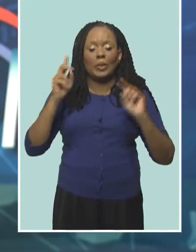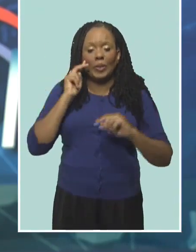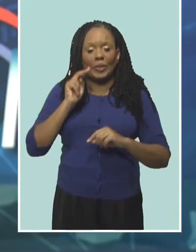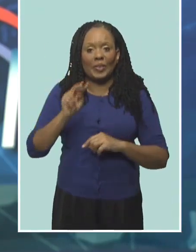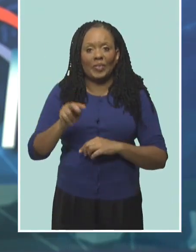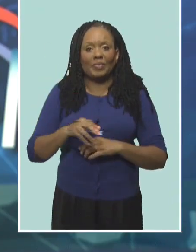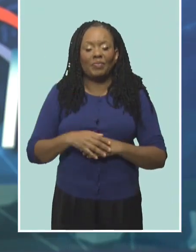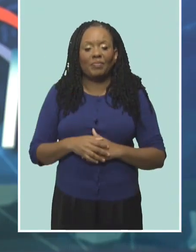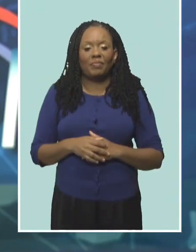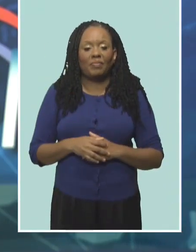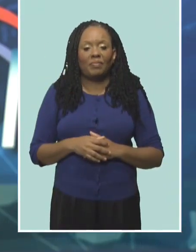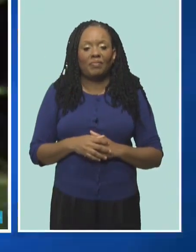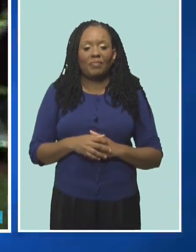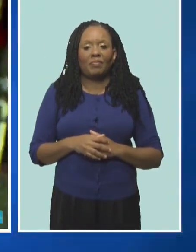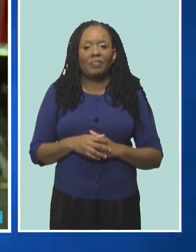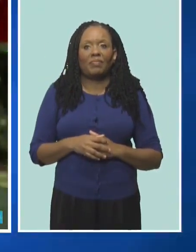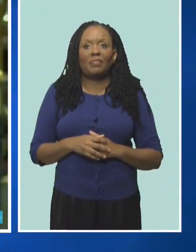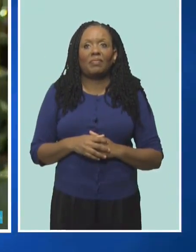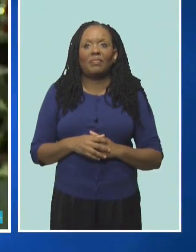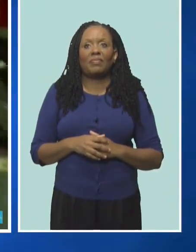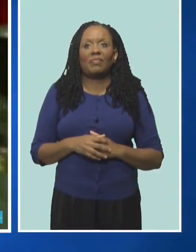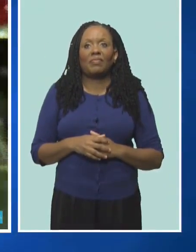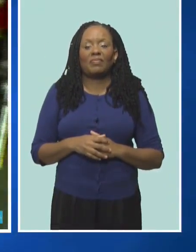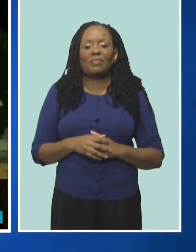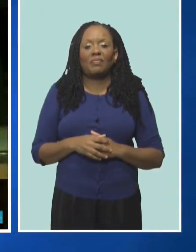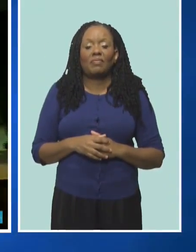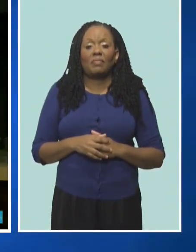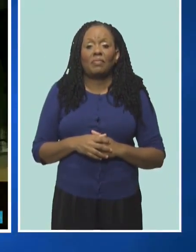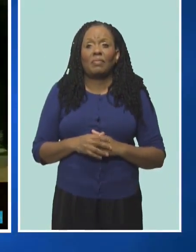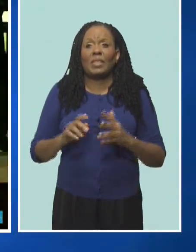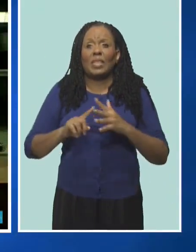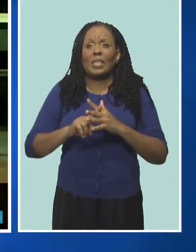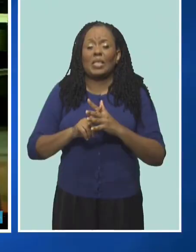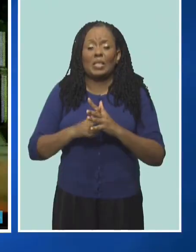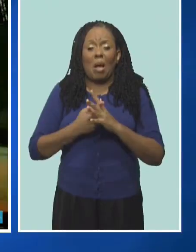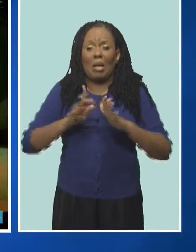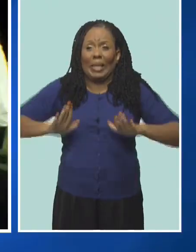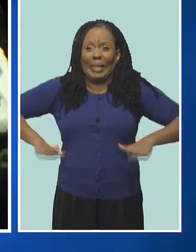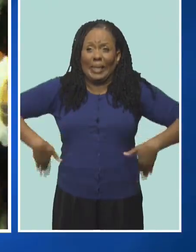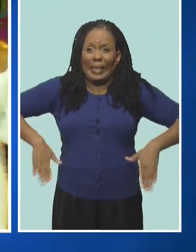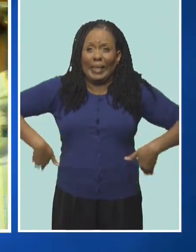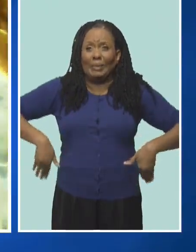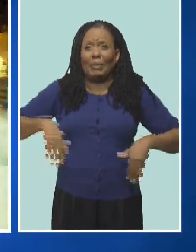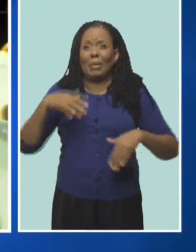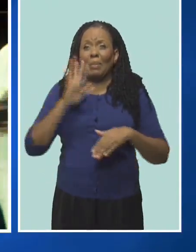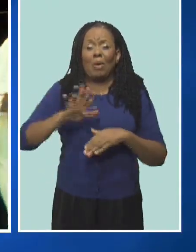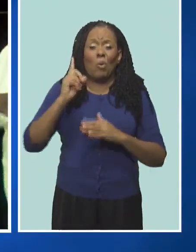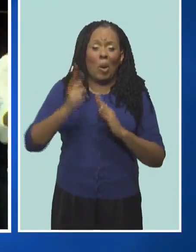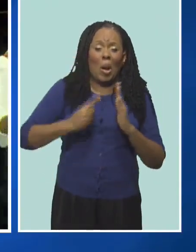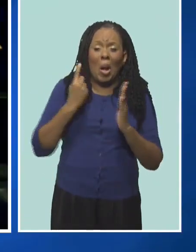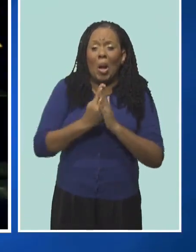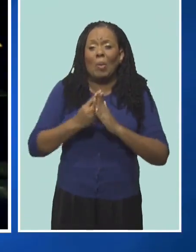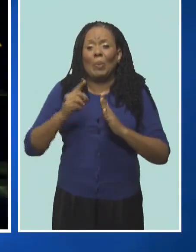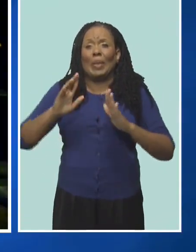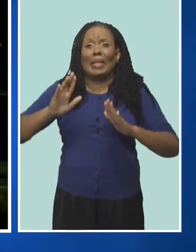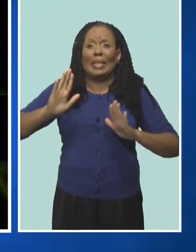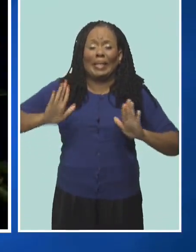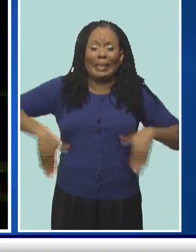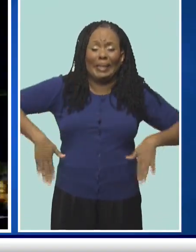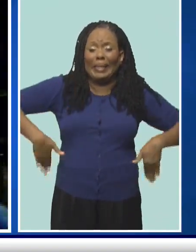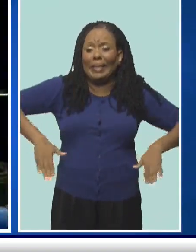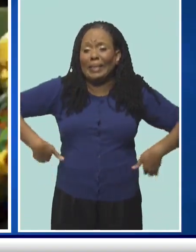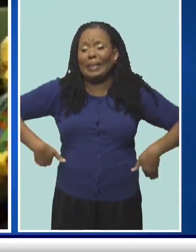Thorpe reports. After a late start of nearly an hour and a battle with technical challenges, fresh faces